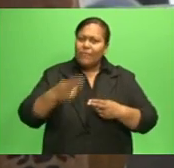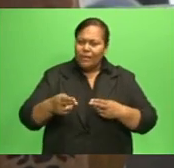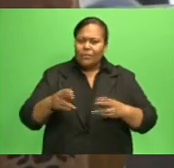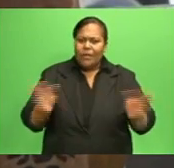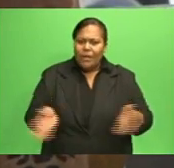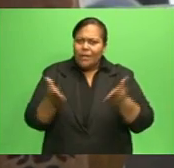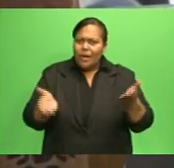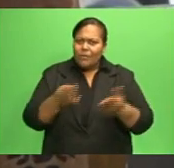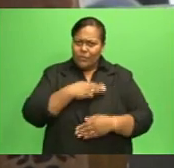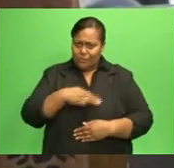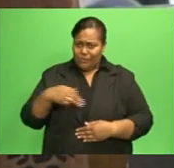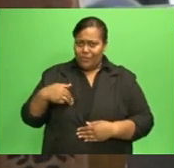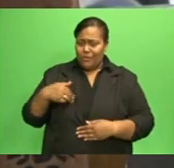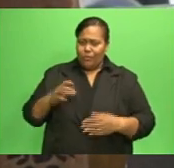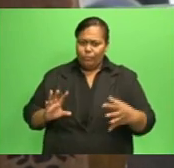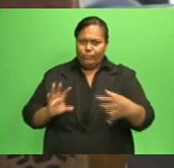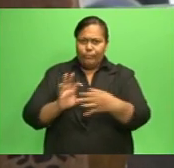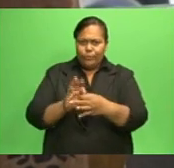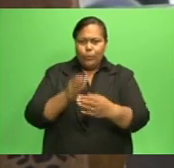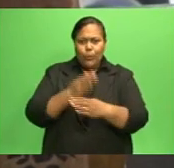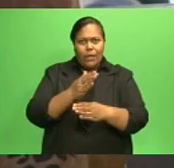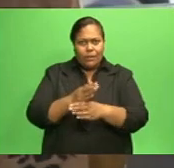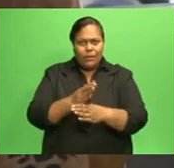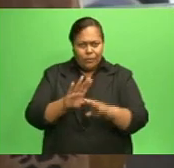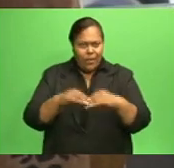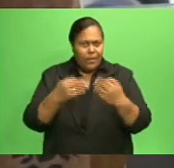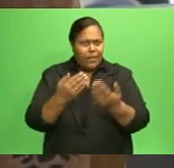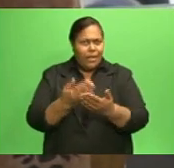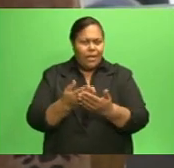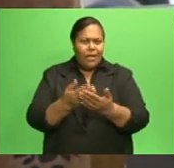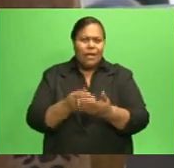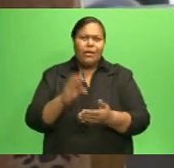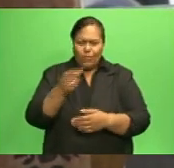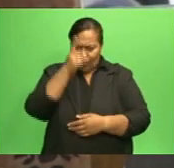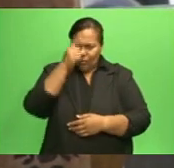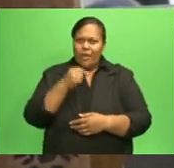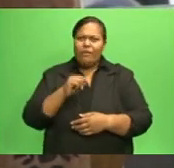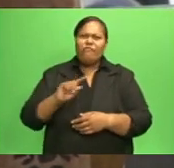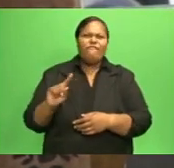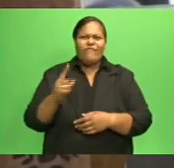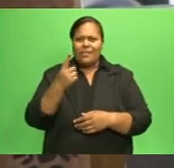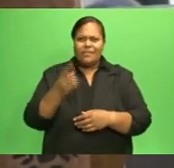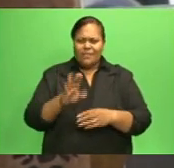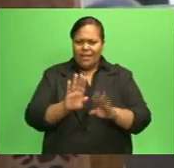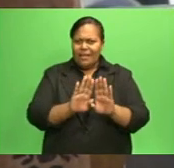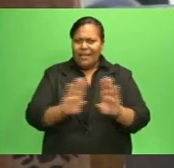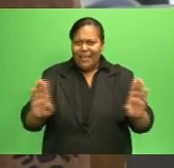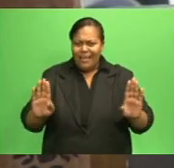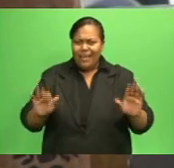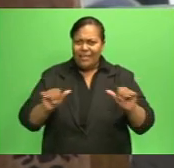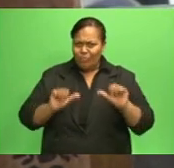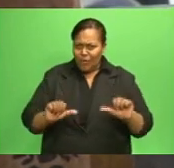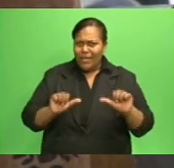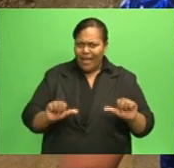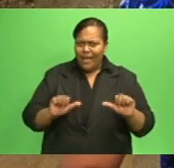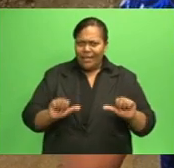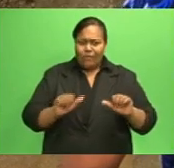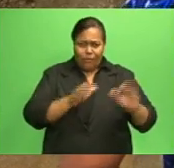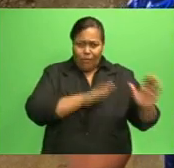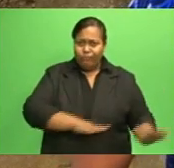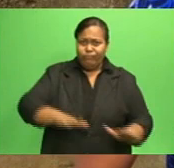Waterways to employ one of these natural first-line defense systems to keep the rising seas at